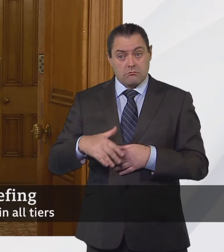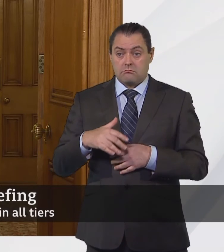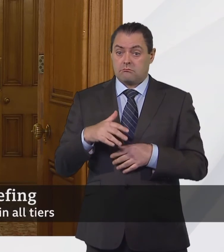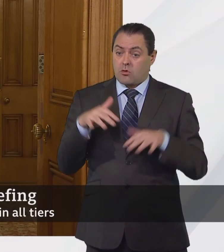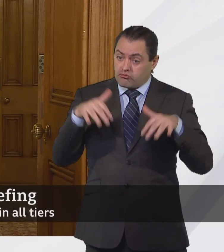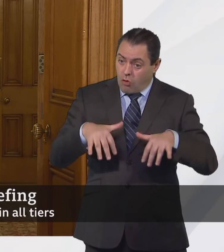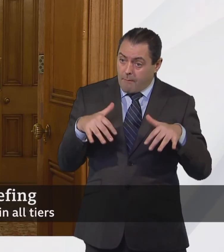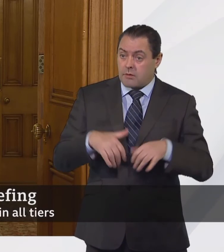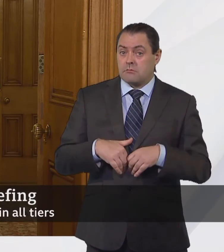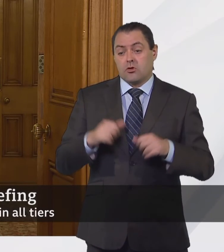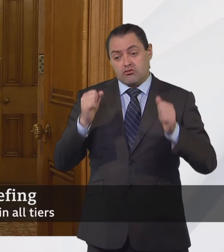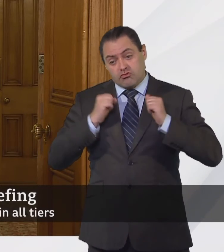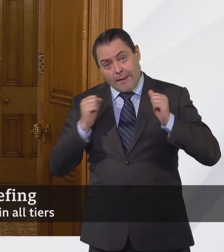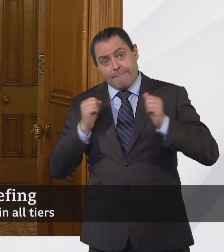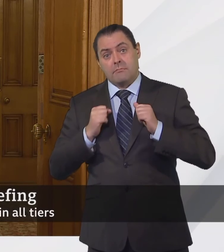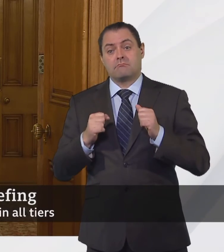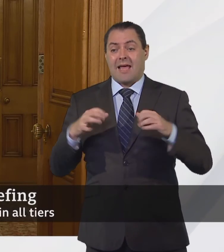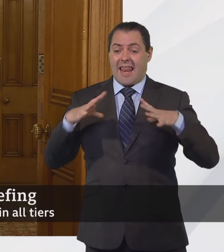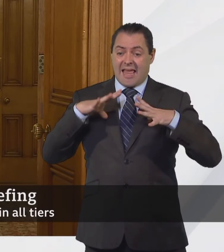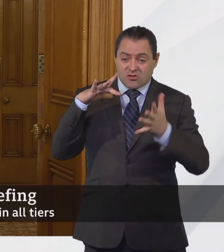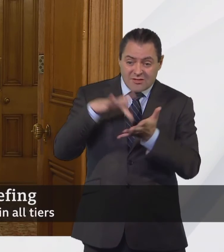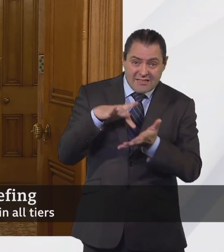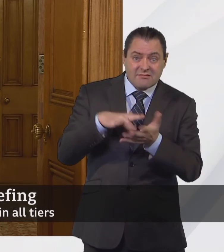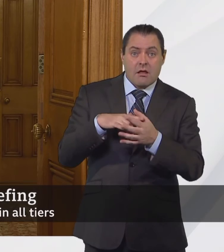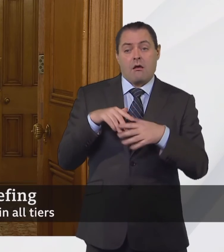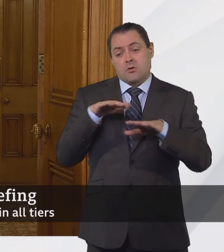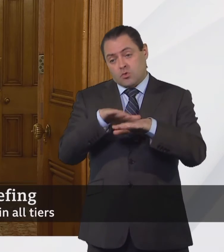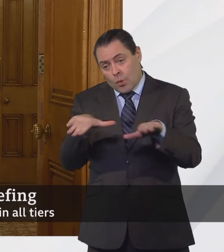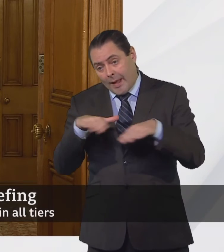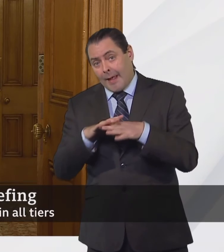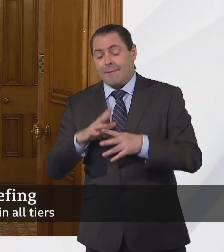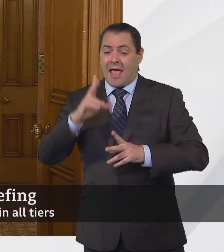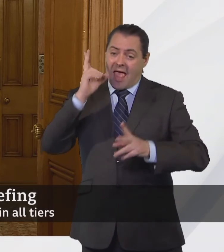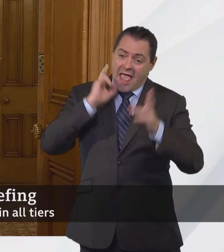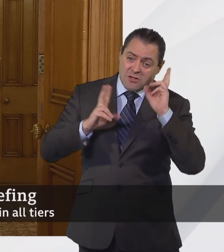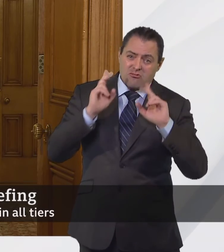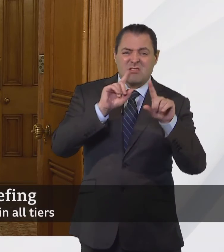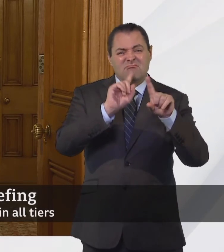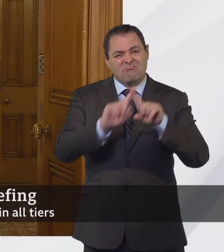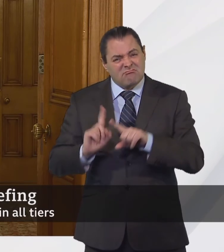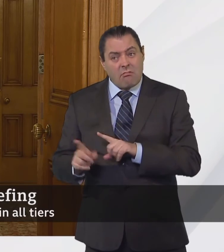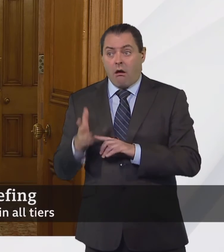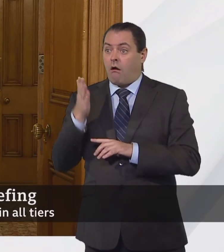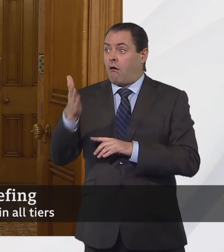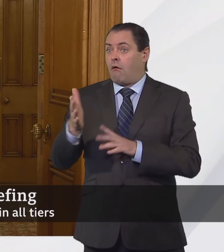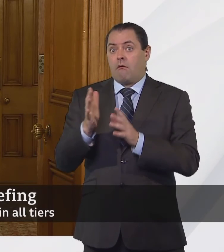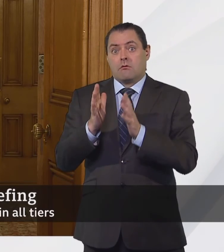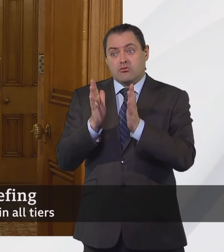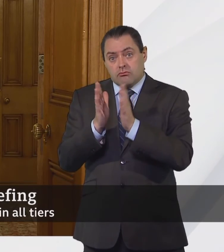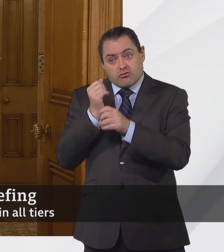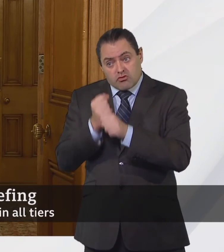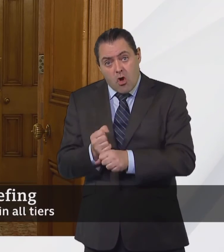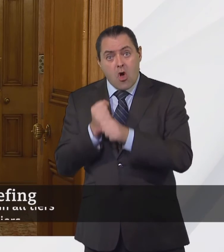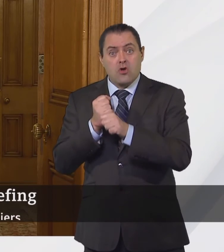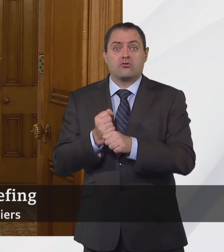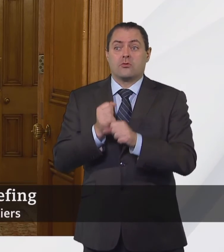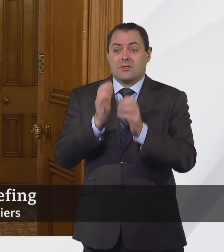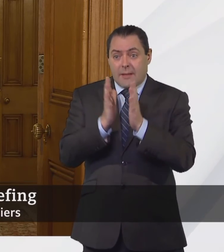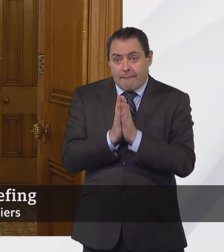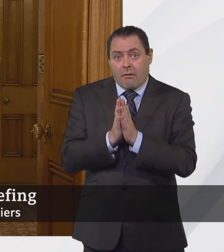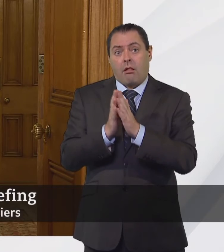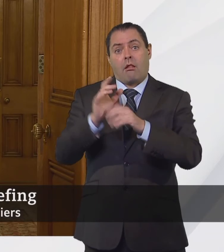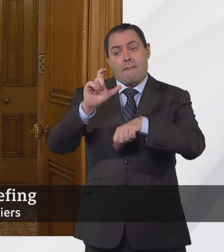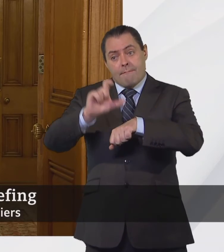sector, hairdressers, other forms of personal care, places of worship will reopen. You will no longer